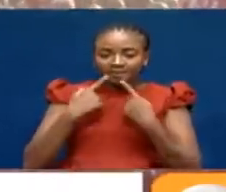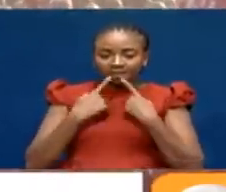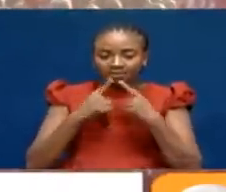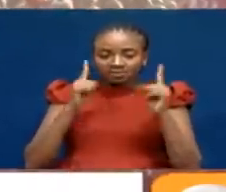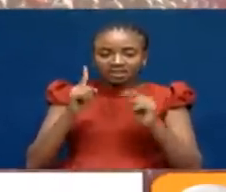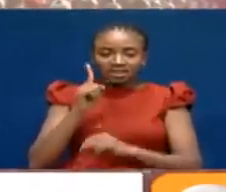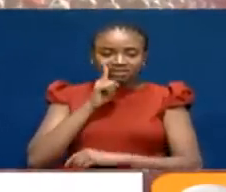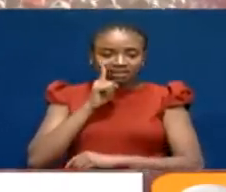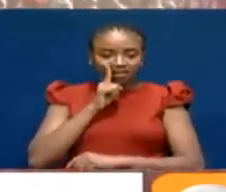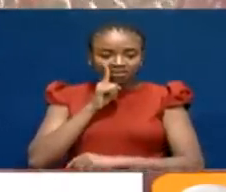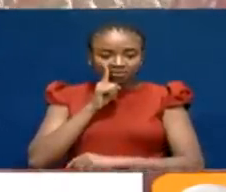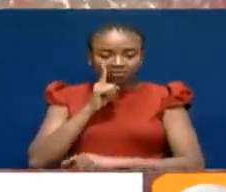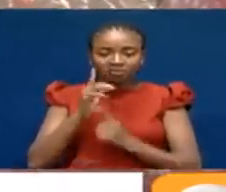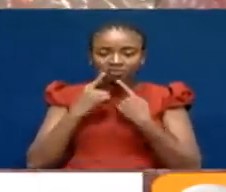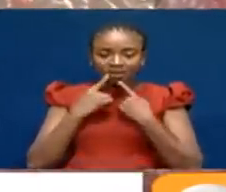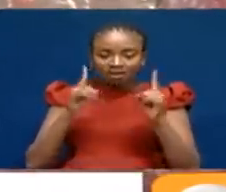kesho